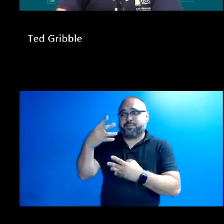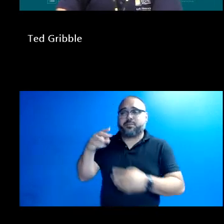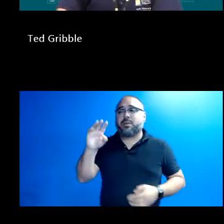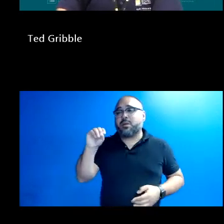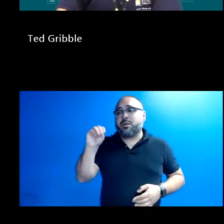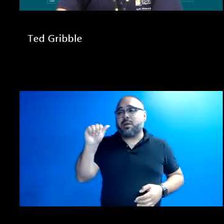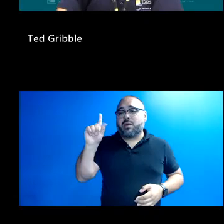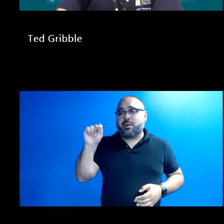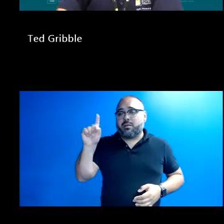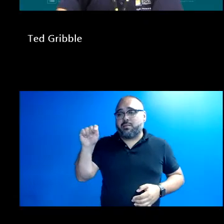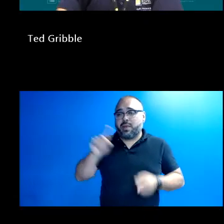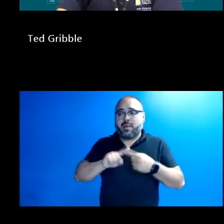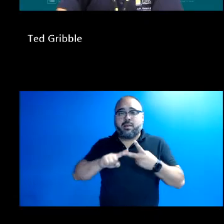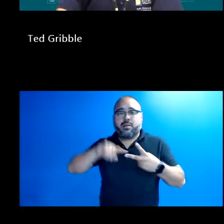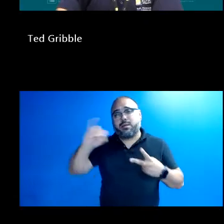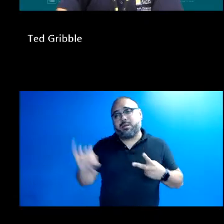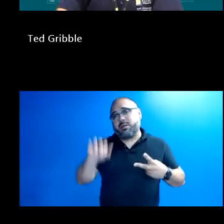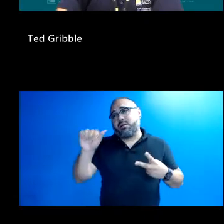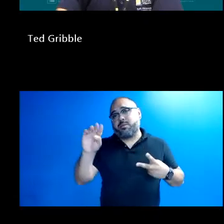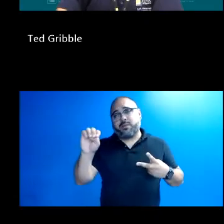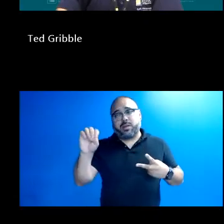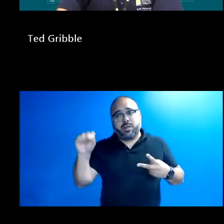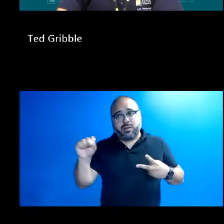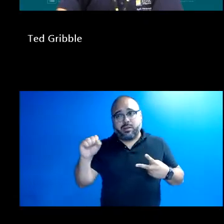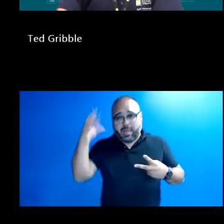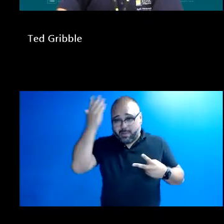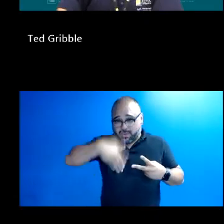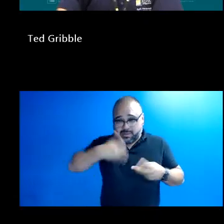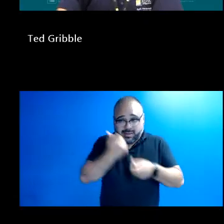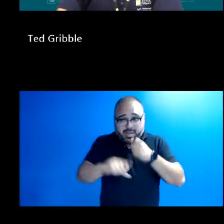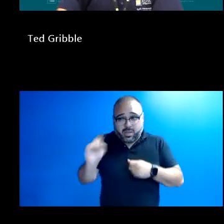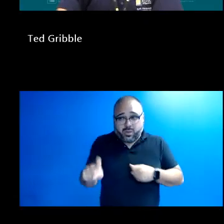James, am I missing any other questions?